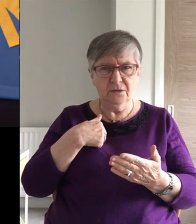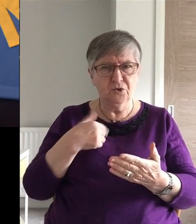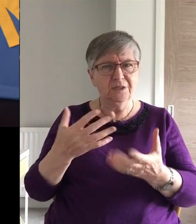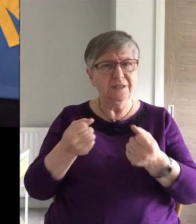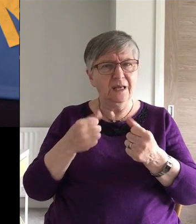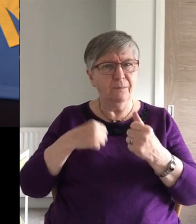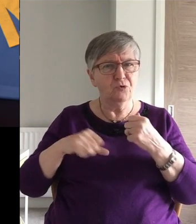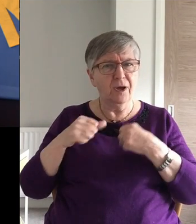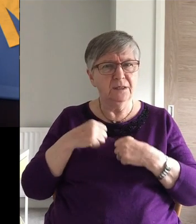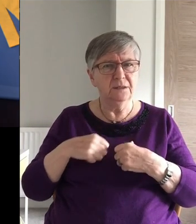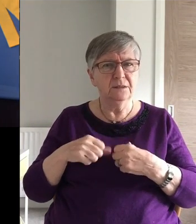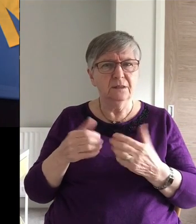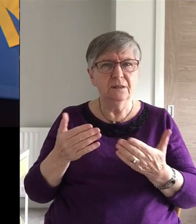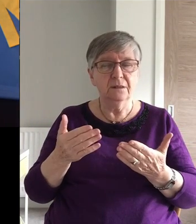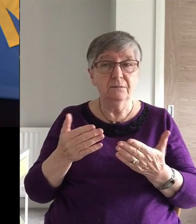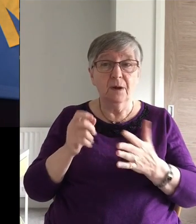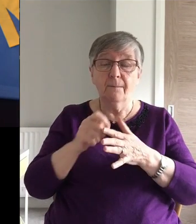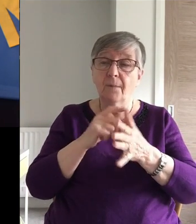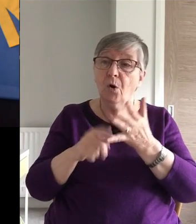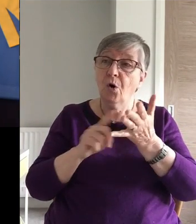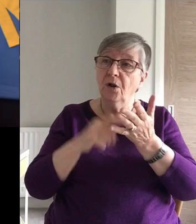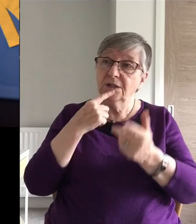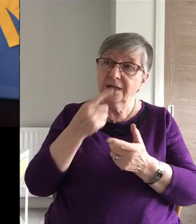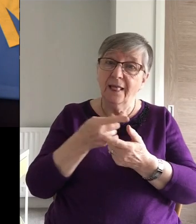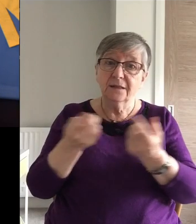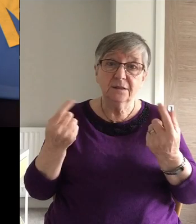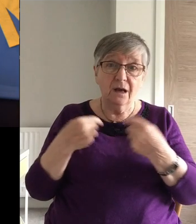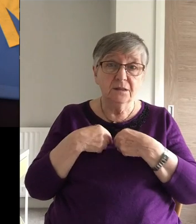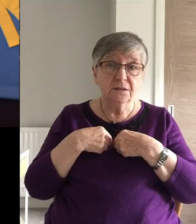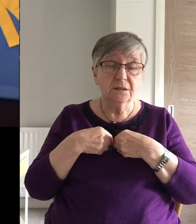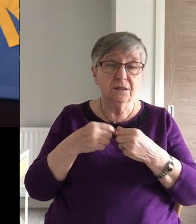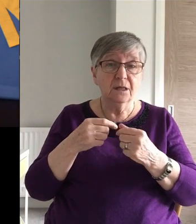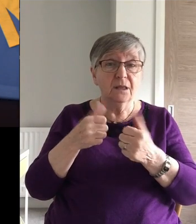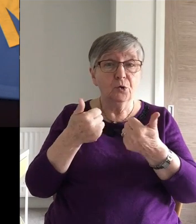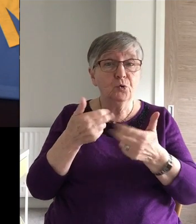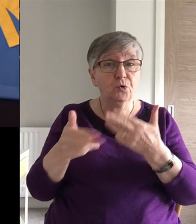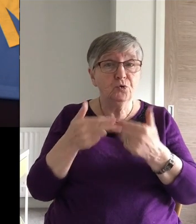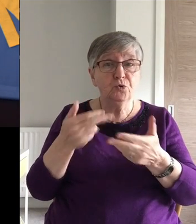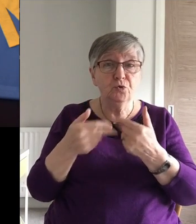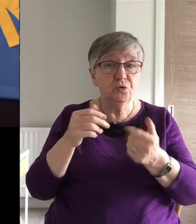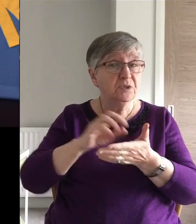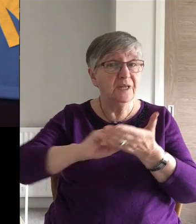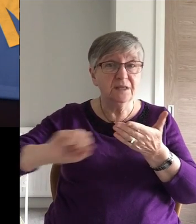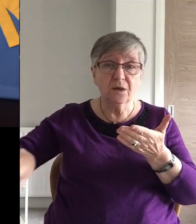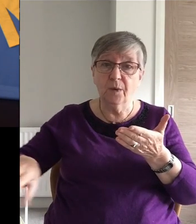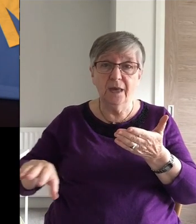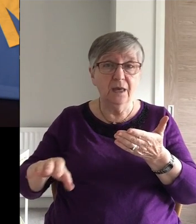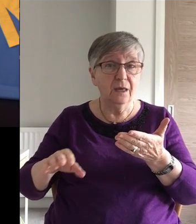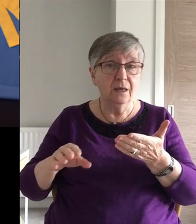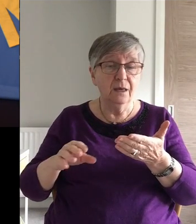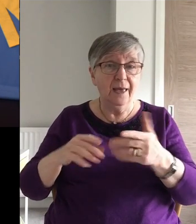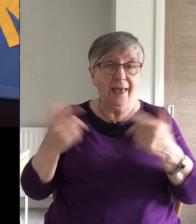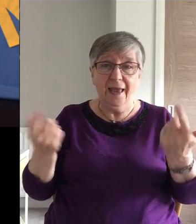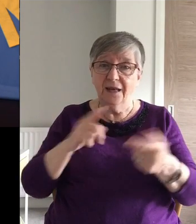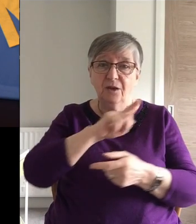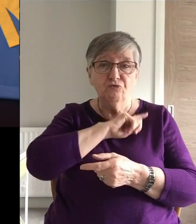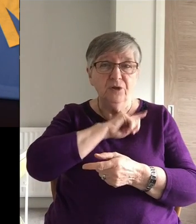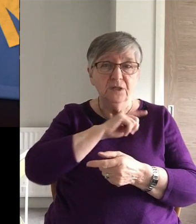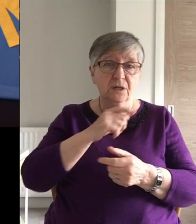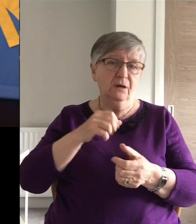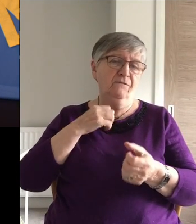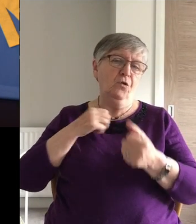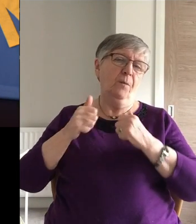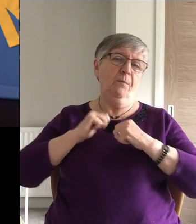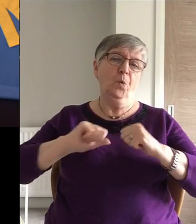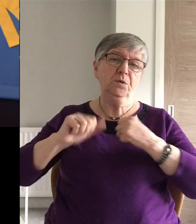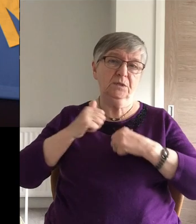But elsewhere, Paul tells us that the gospel removes any basis for boasting, Romans 3:27.